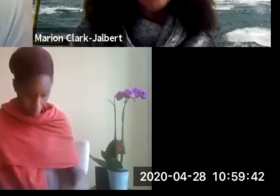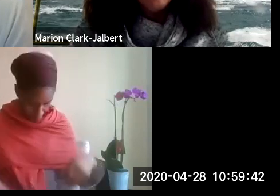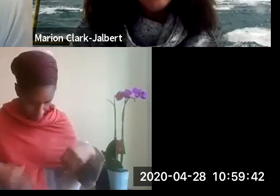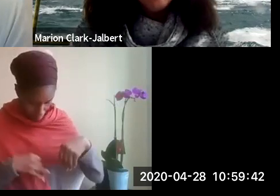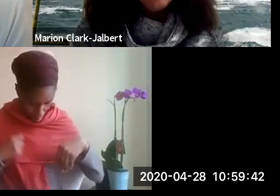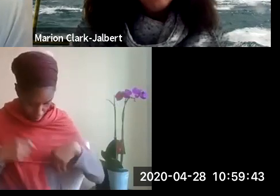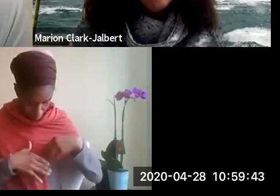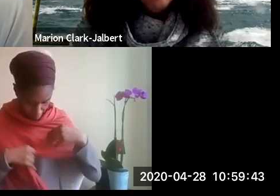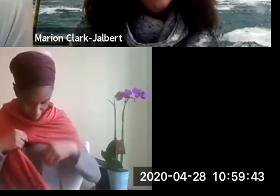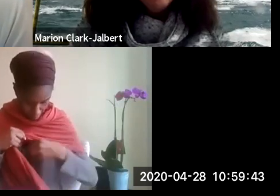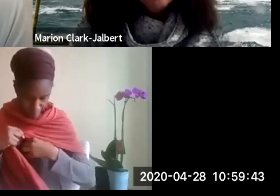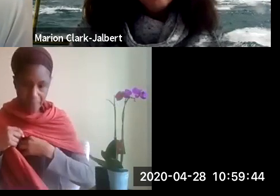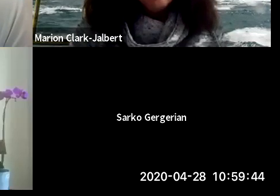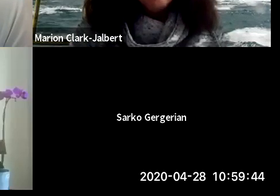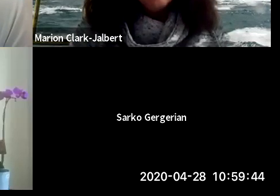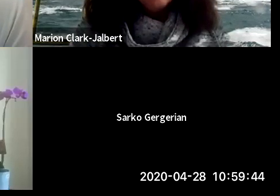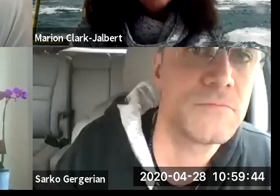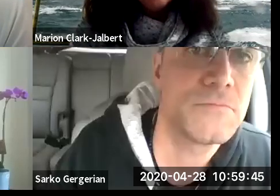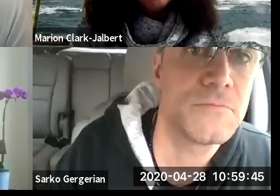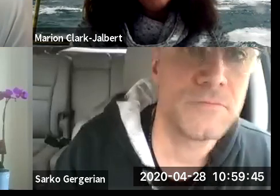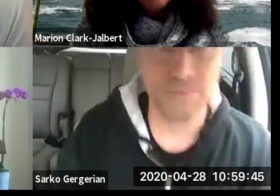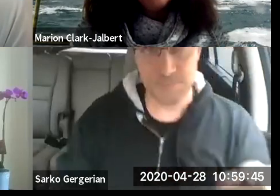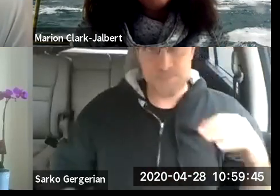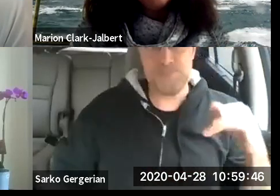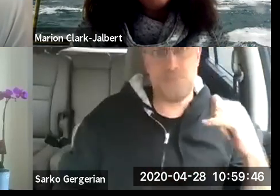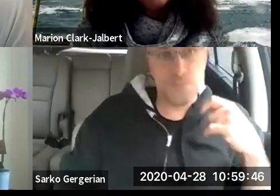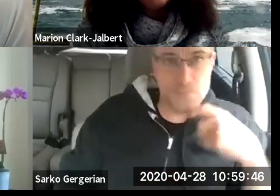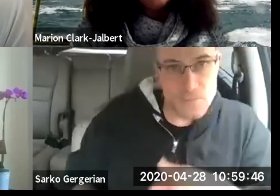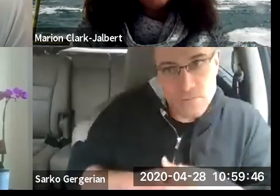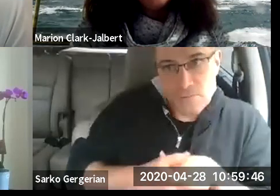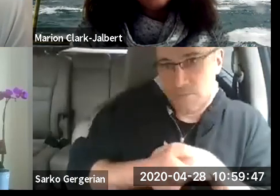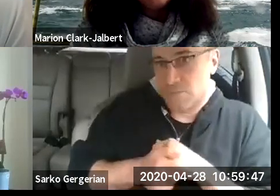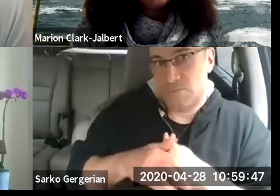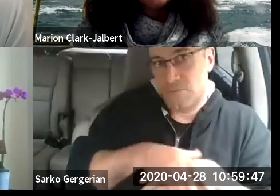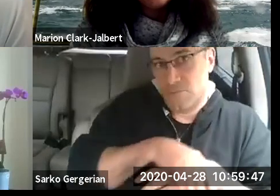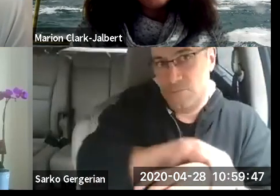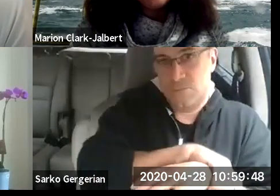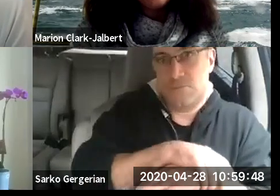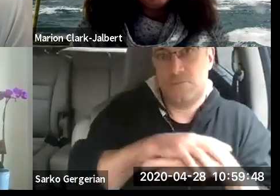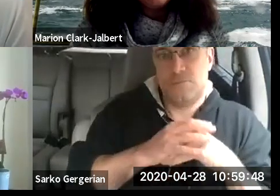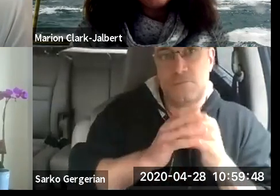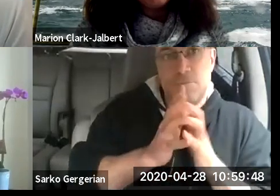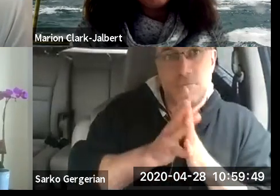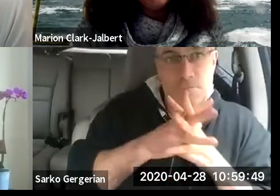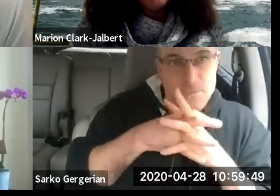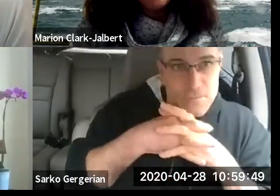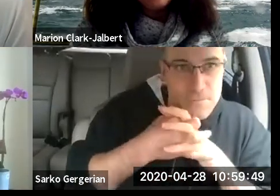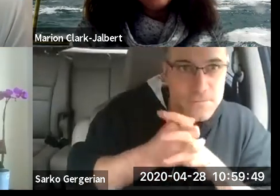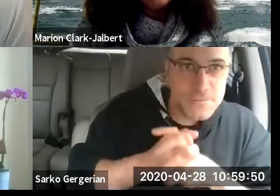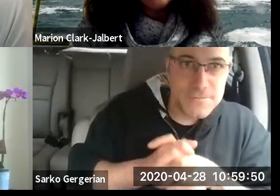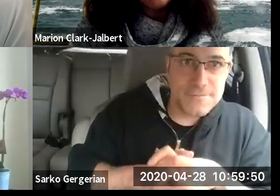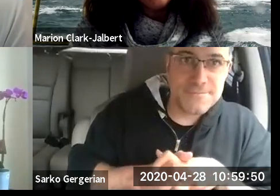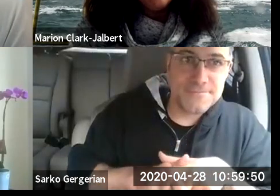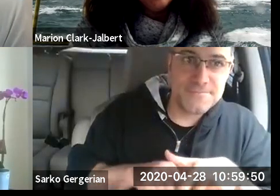want to do what you did. I want to take a picture from my pictures and it's easy enough. You just bring